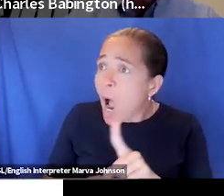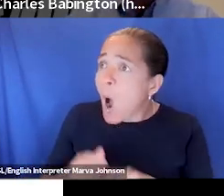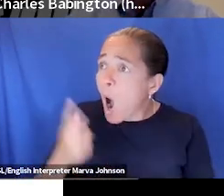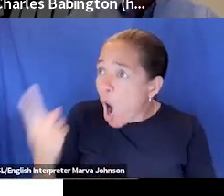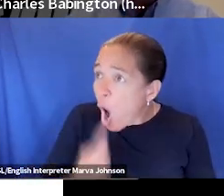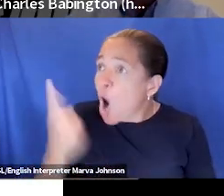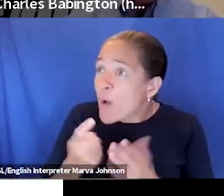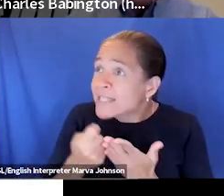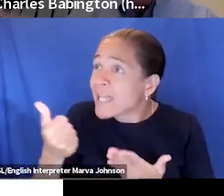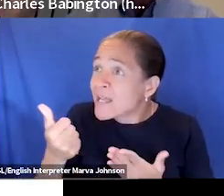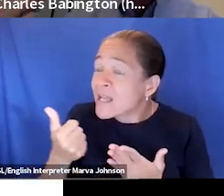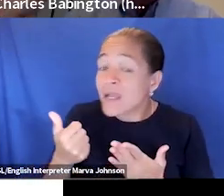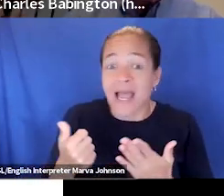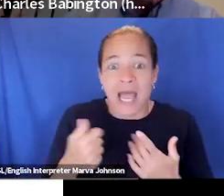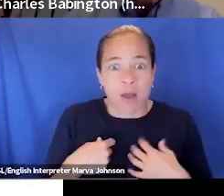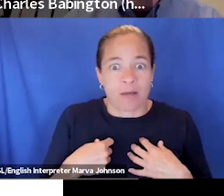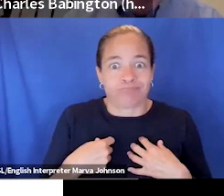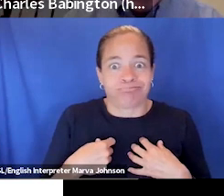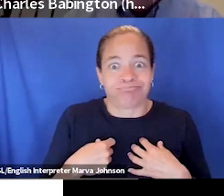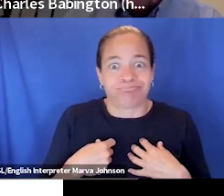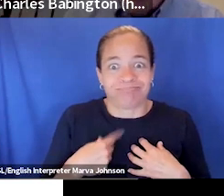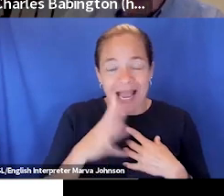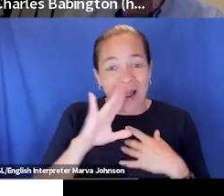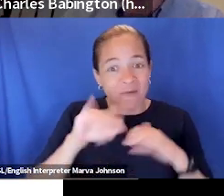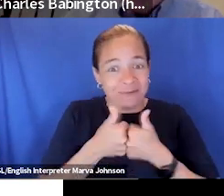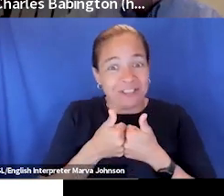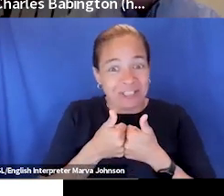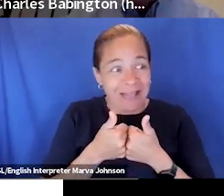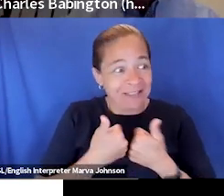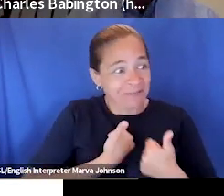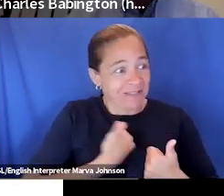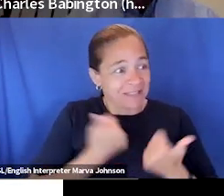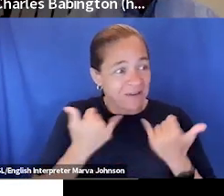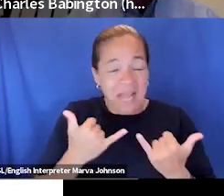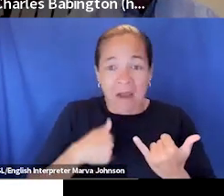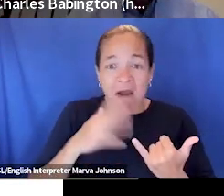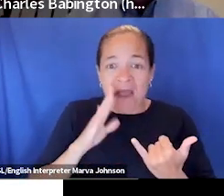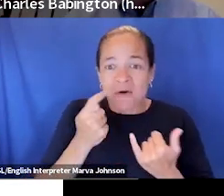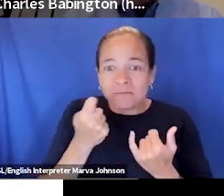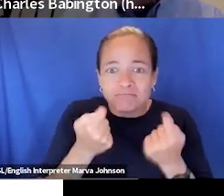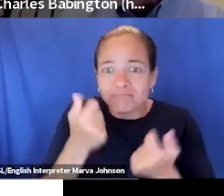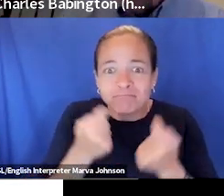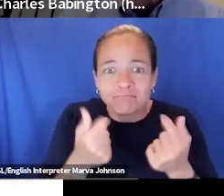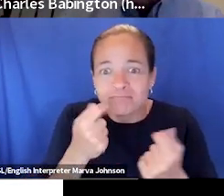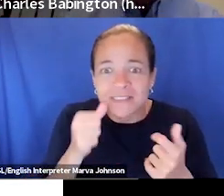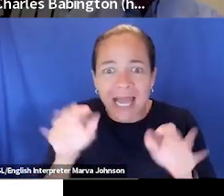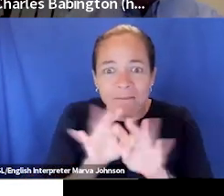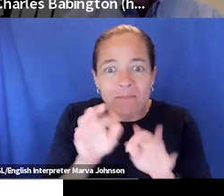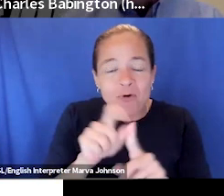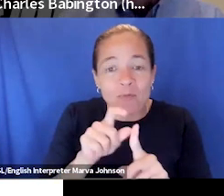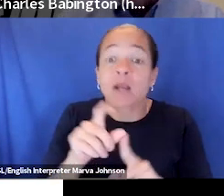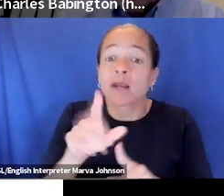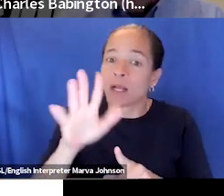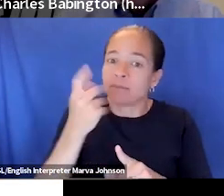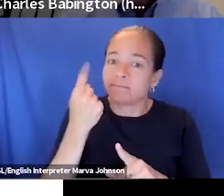time. And I said, by golly, I'm going to take this as a challenge. I'm going to do this. And it made me a better writer. It helped